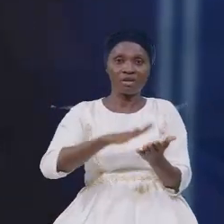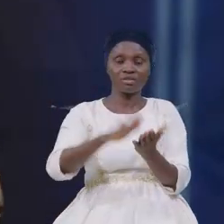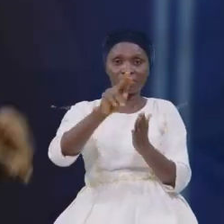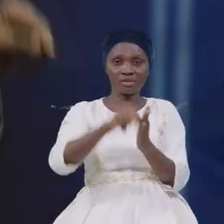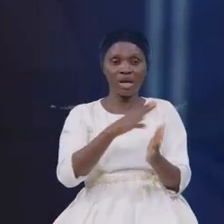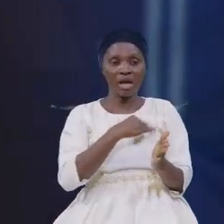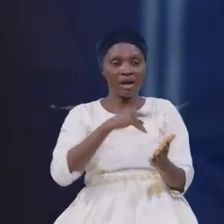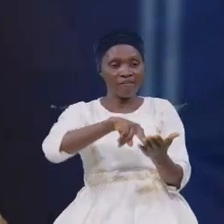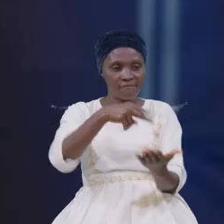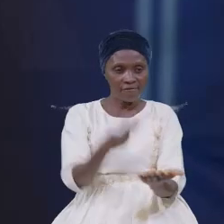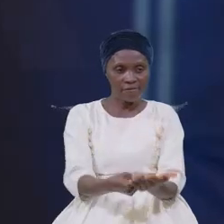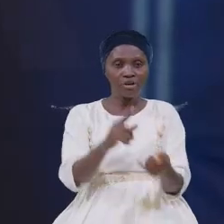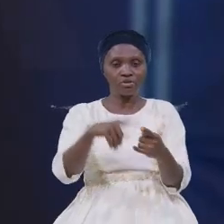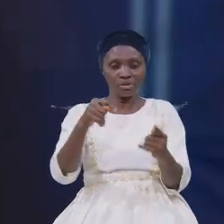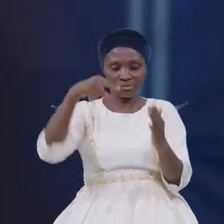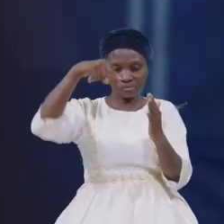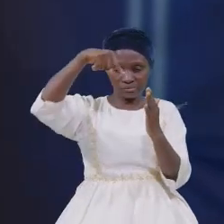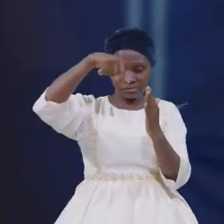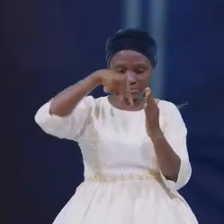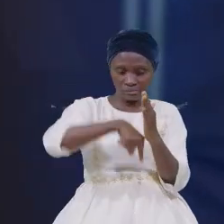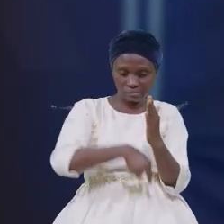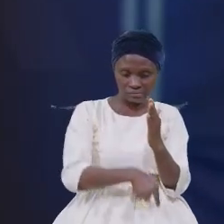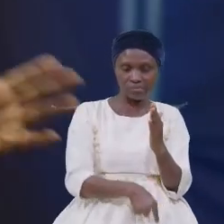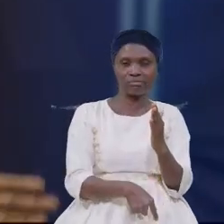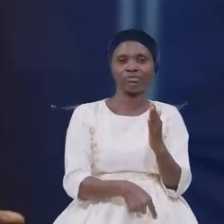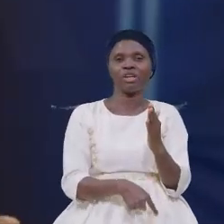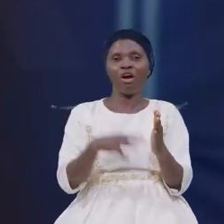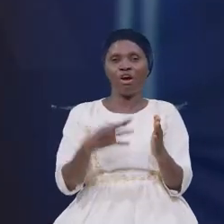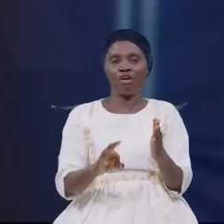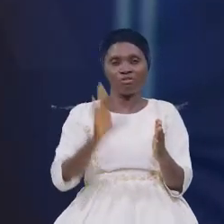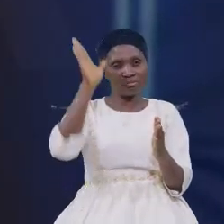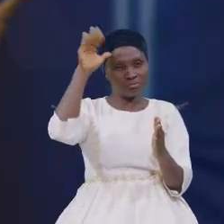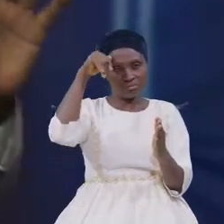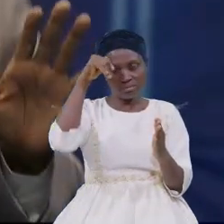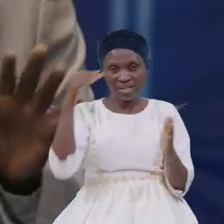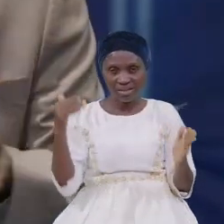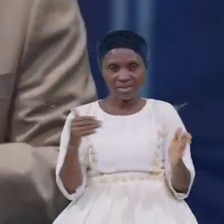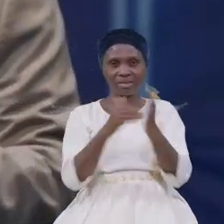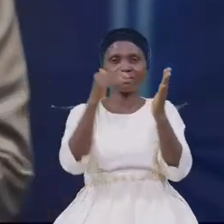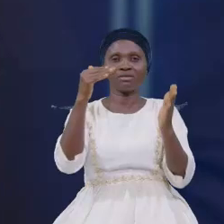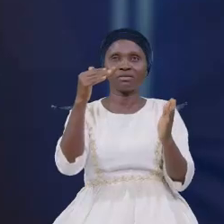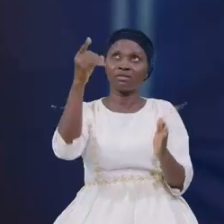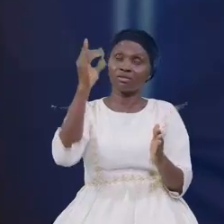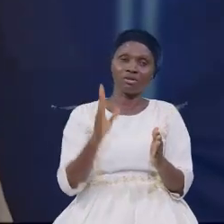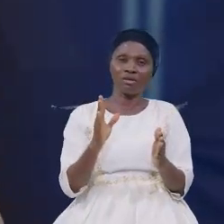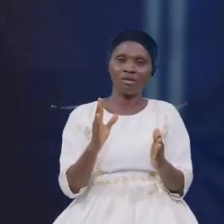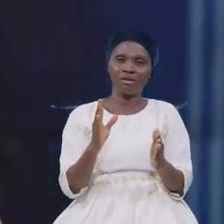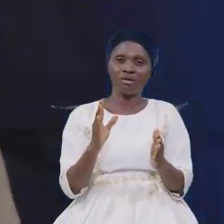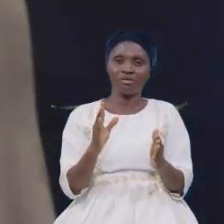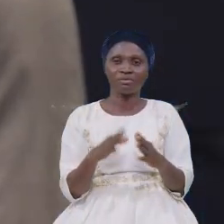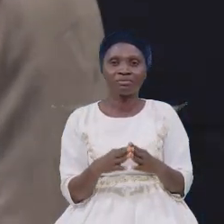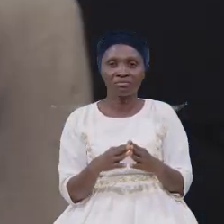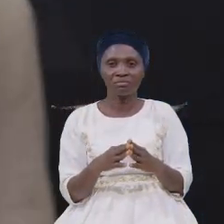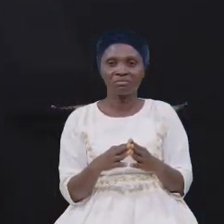deepest depth of rebellion against God, humanity has been trying to